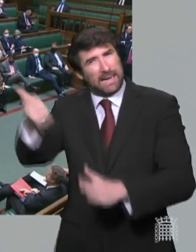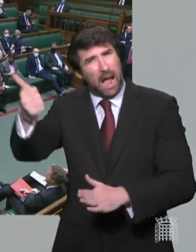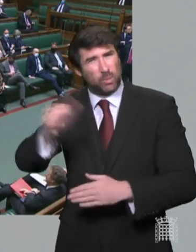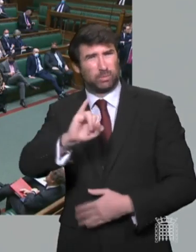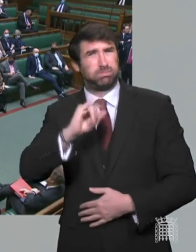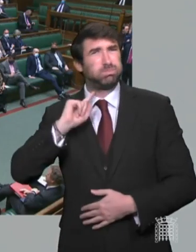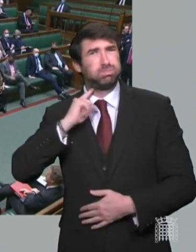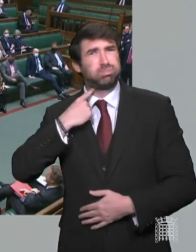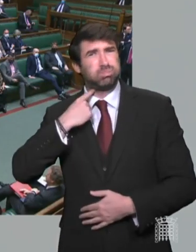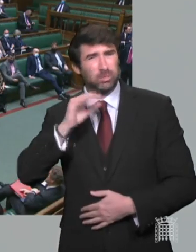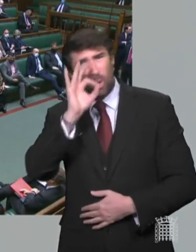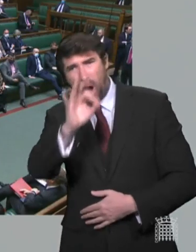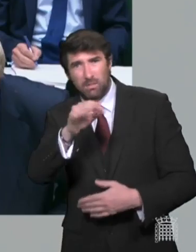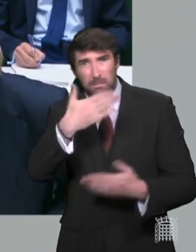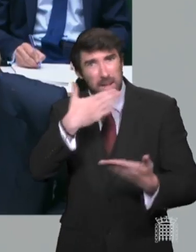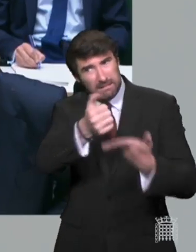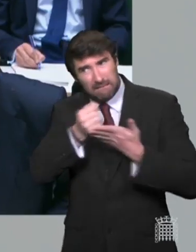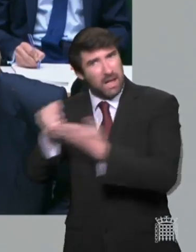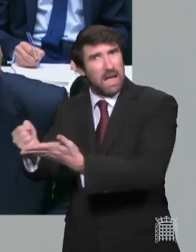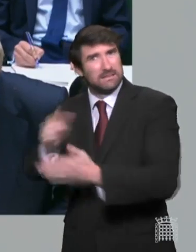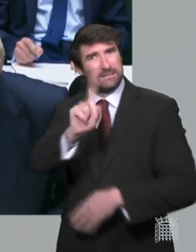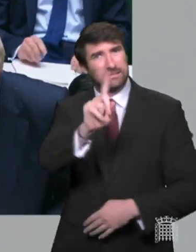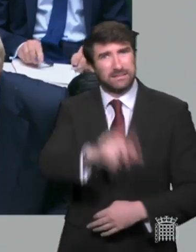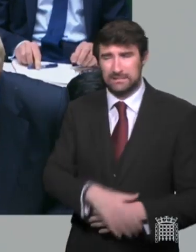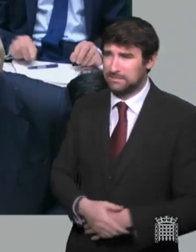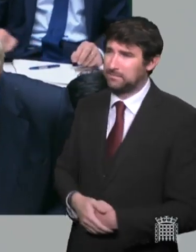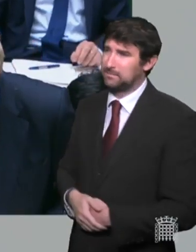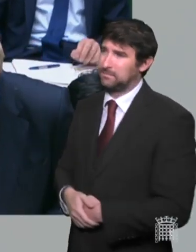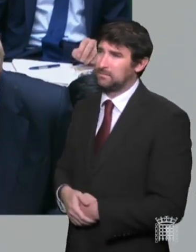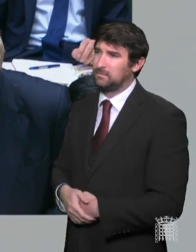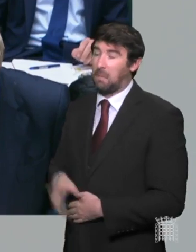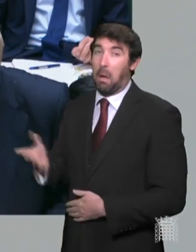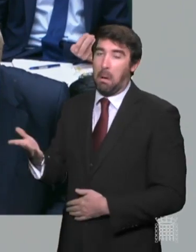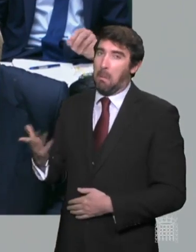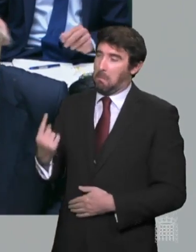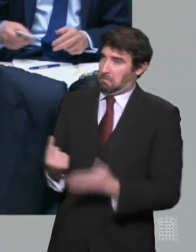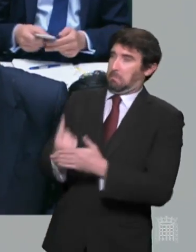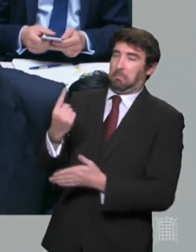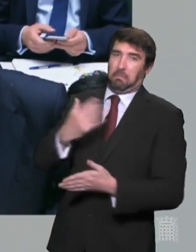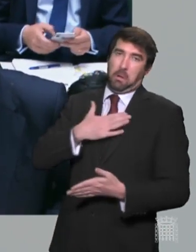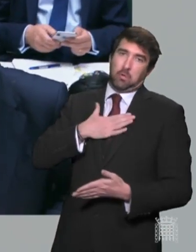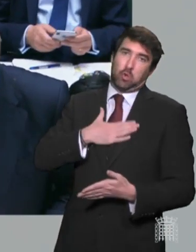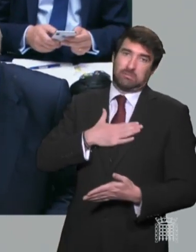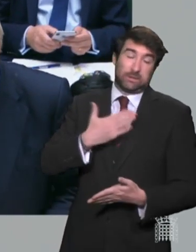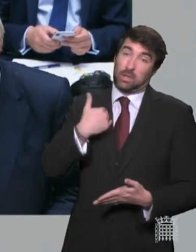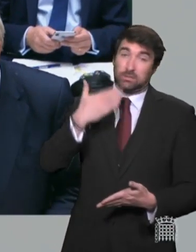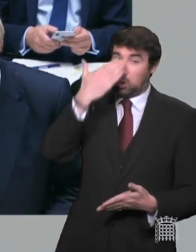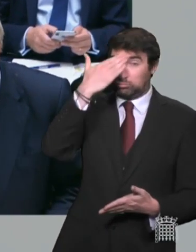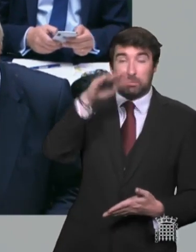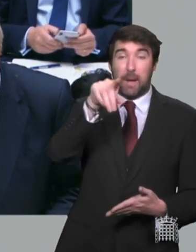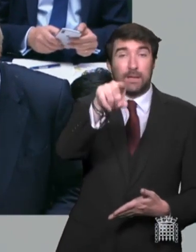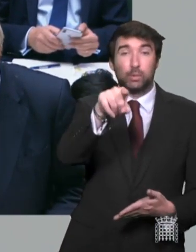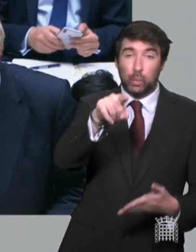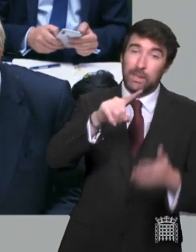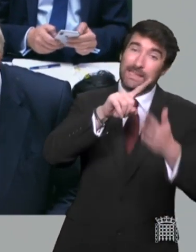Well, I'm of course sorry to hear about the troubles her constituent is experiencing, but I would just remind her that under